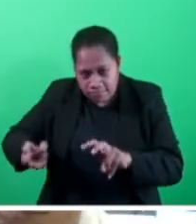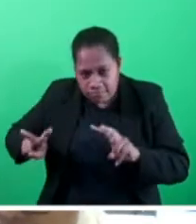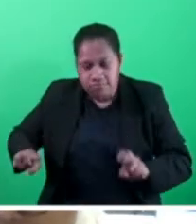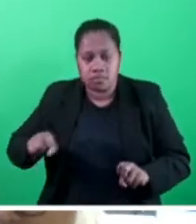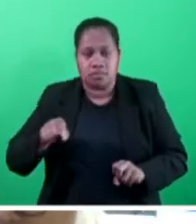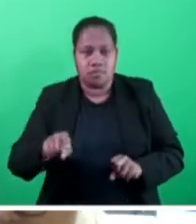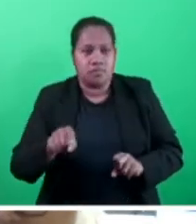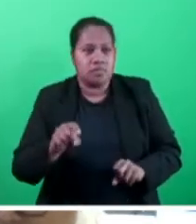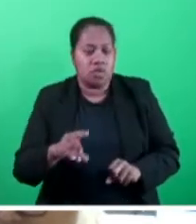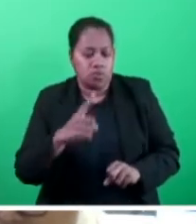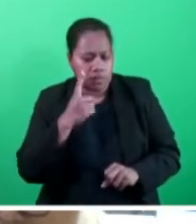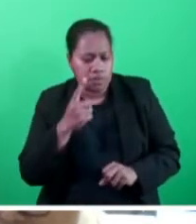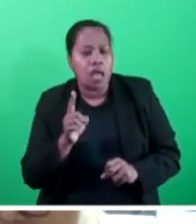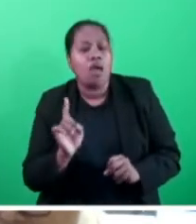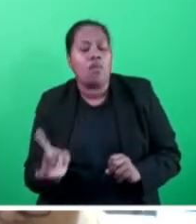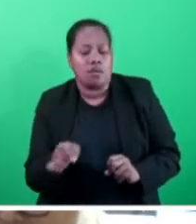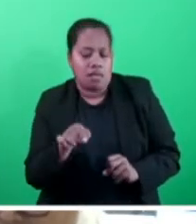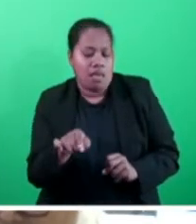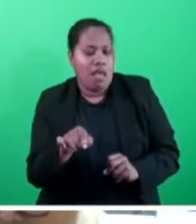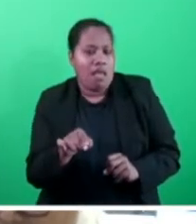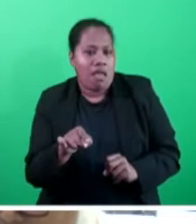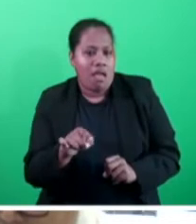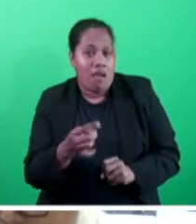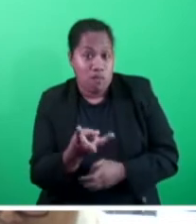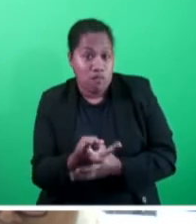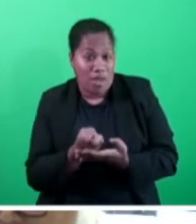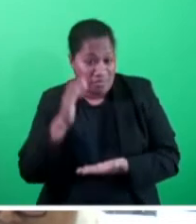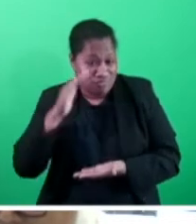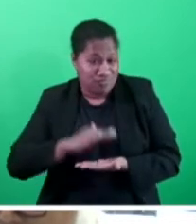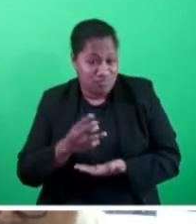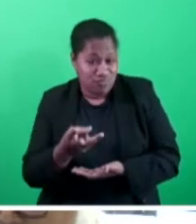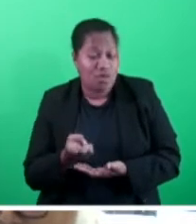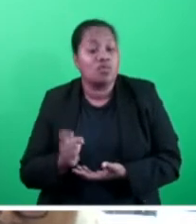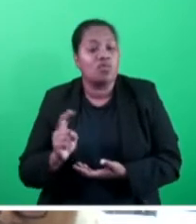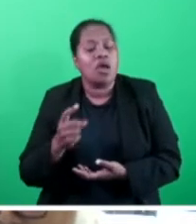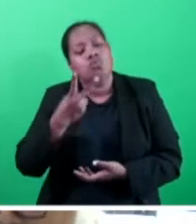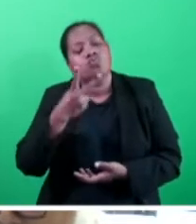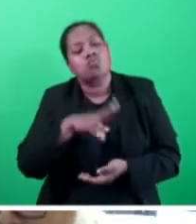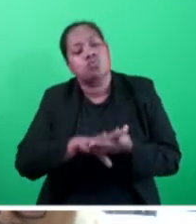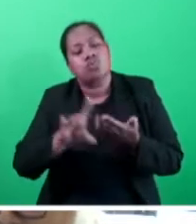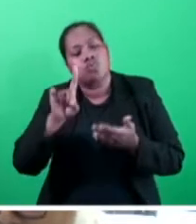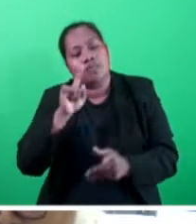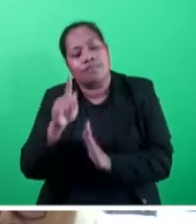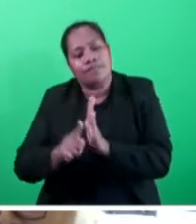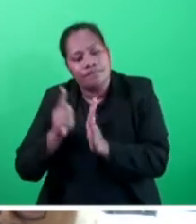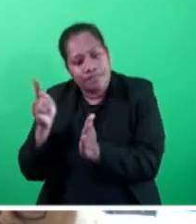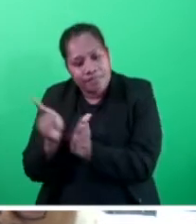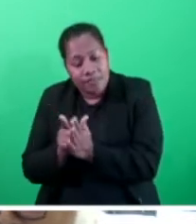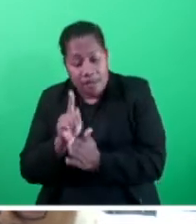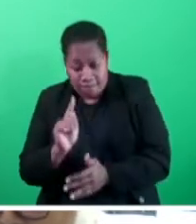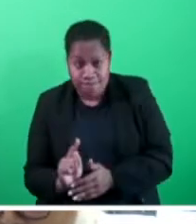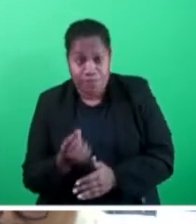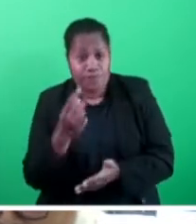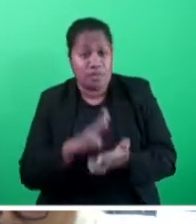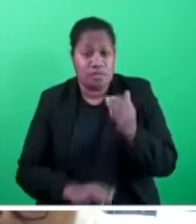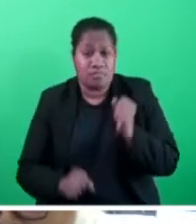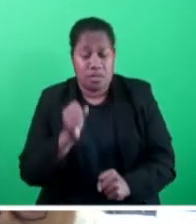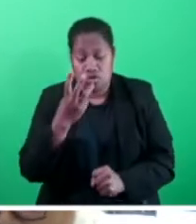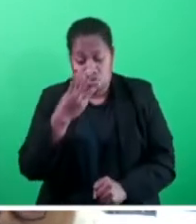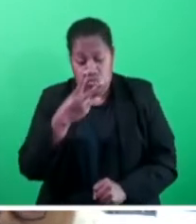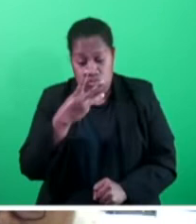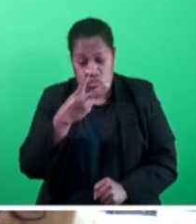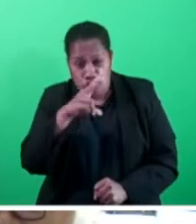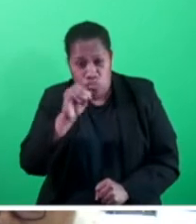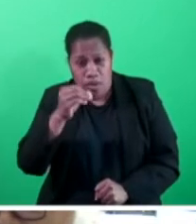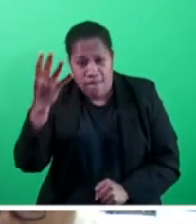rate of $2 an hour that came into force from the 1st March 2014. This benefited an